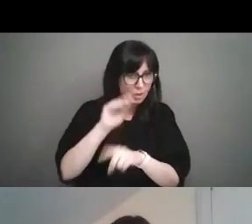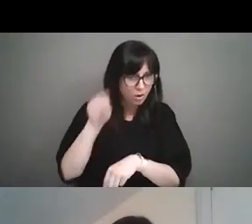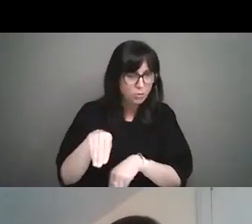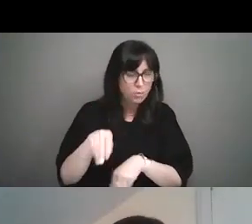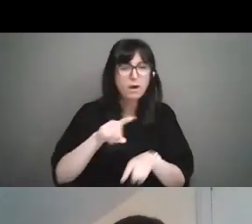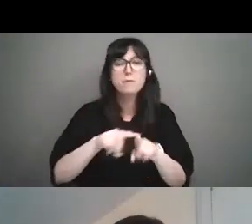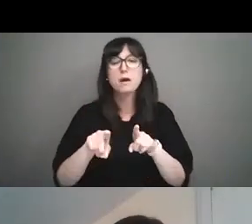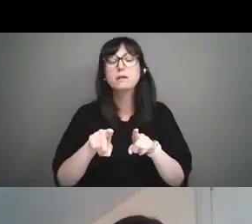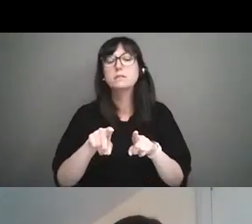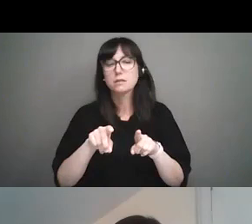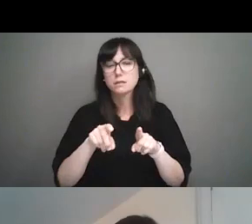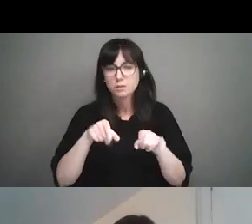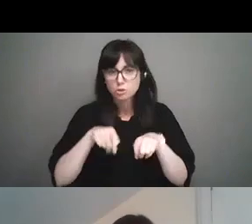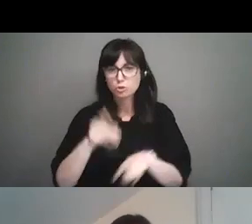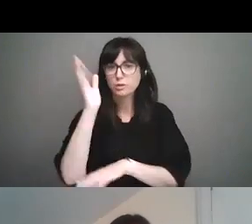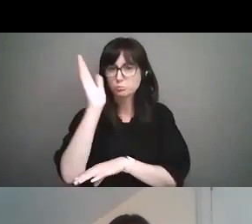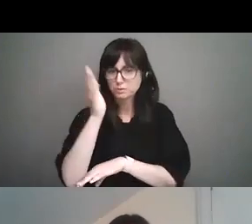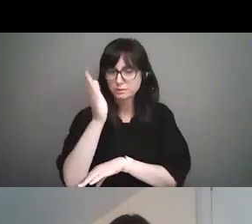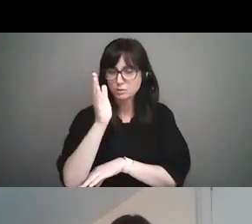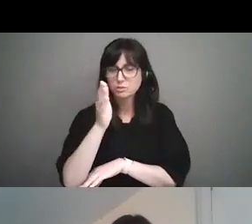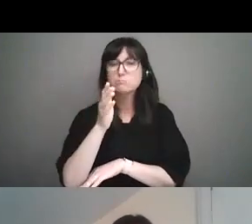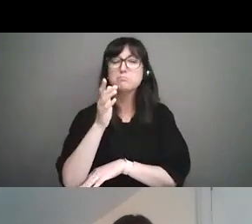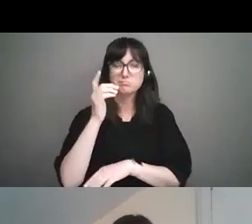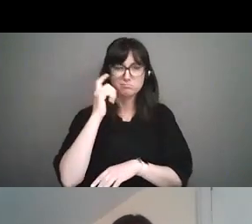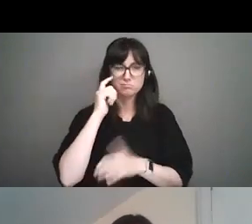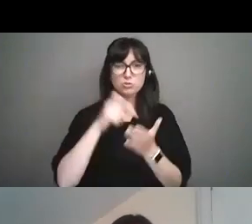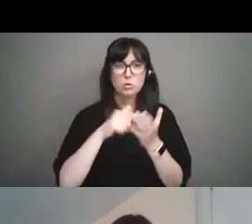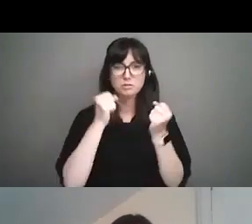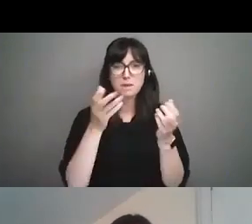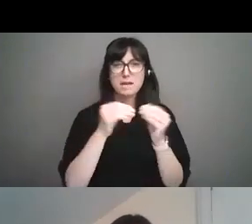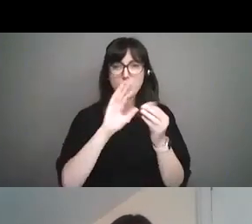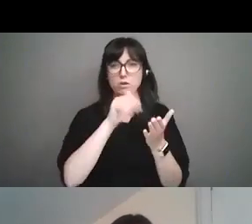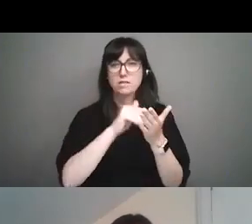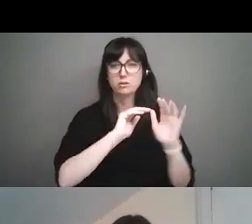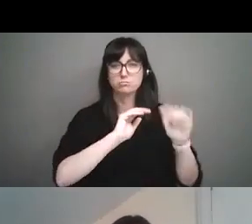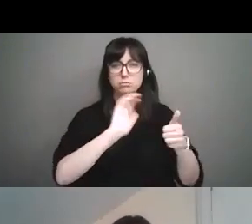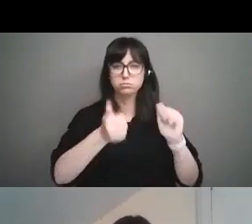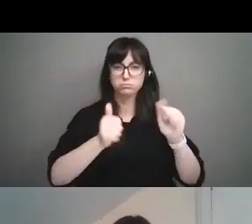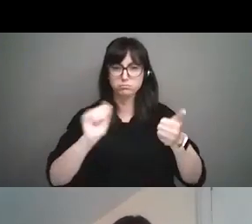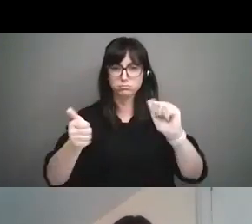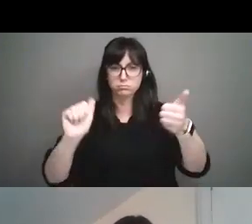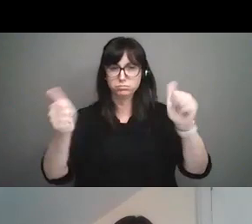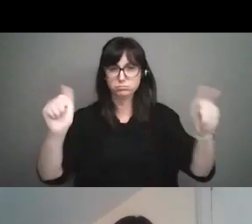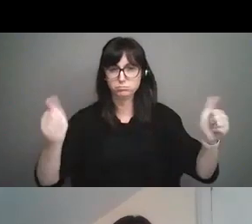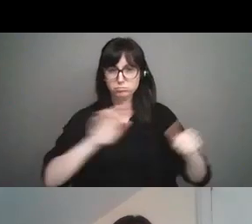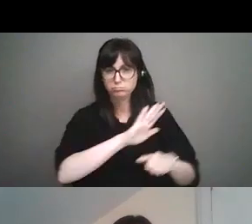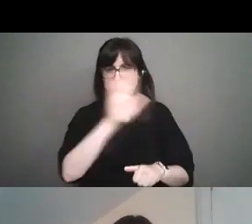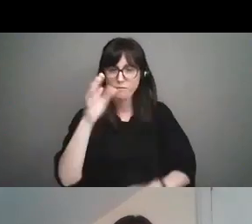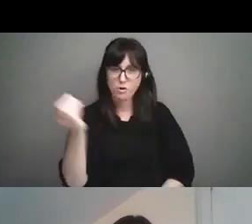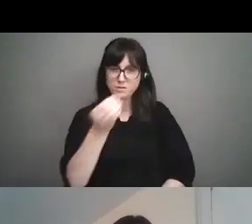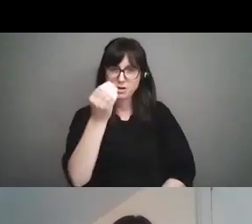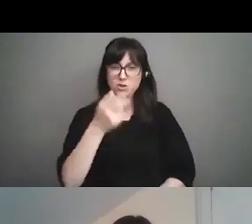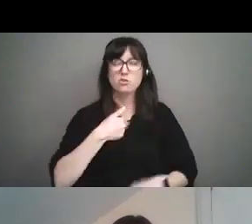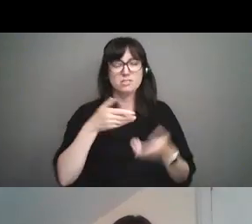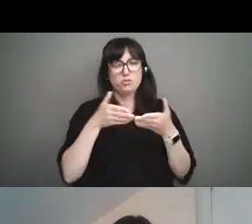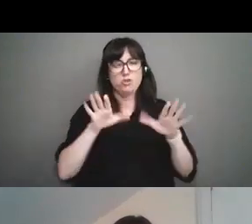As you will learn through my presentation, many more senior centers without walls are popping up across Ontario. So this is a bit of a general overview of